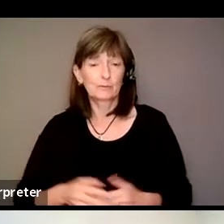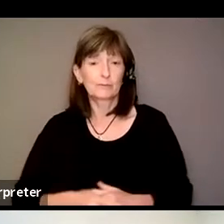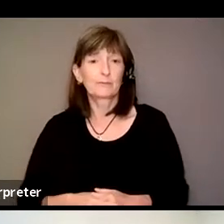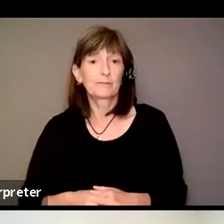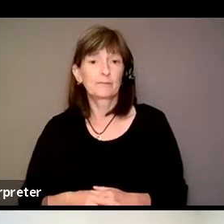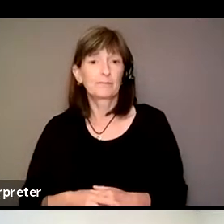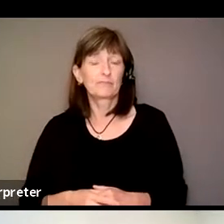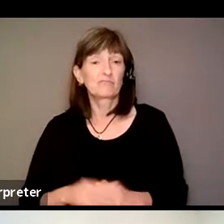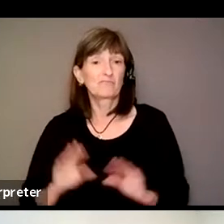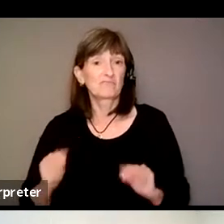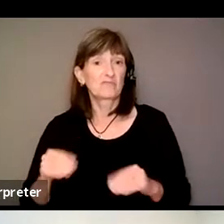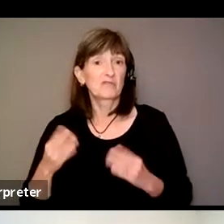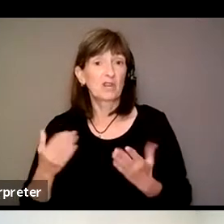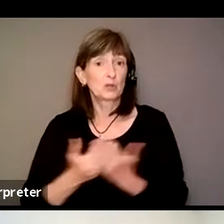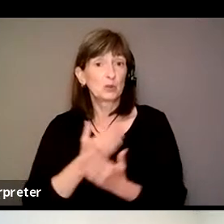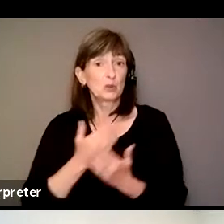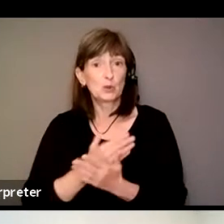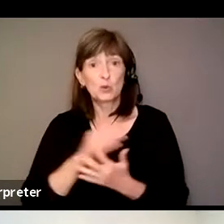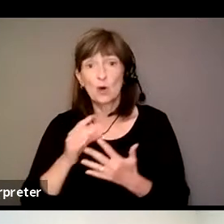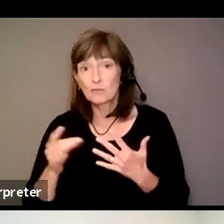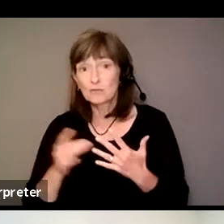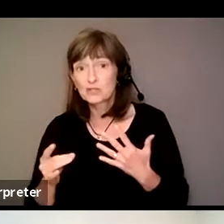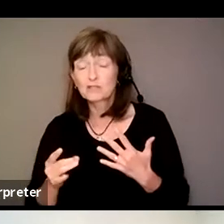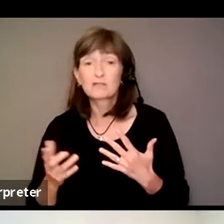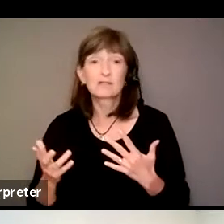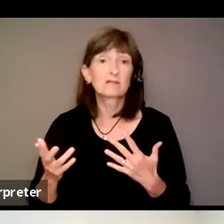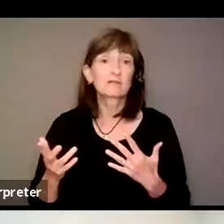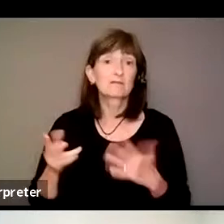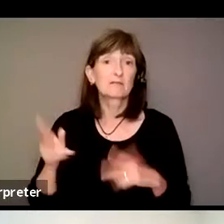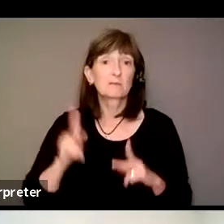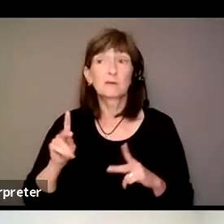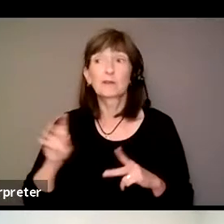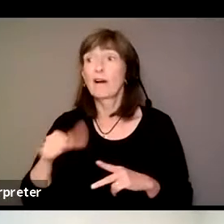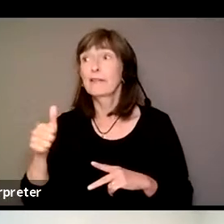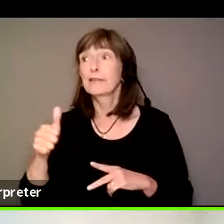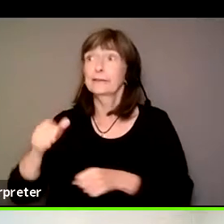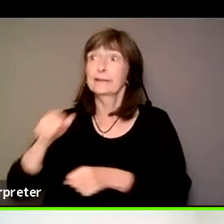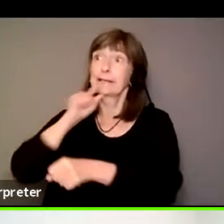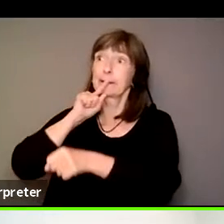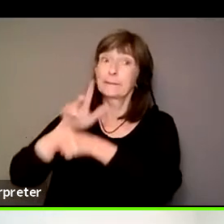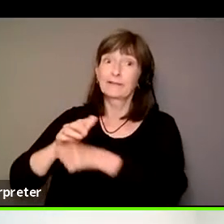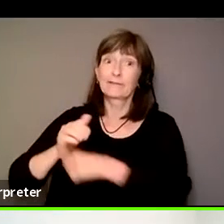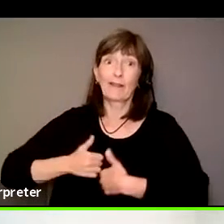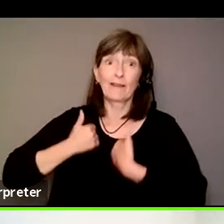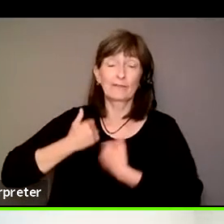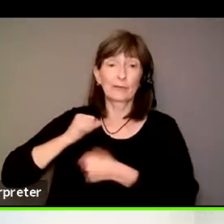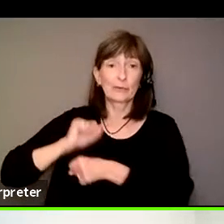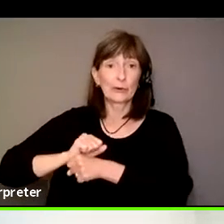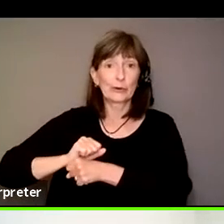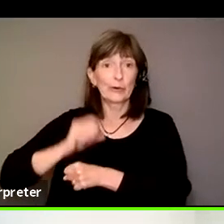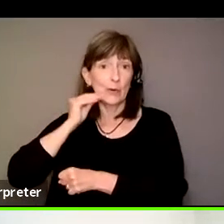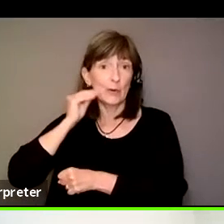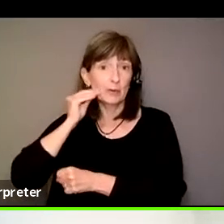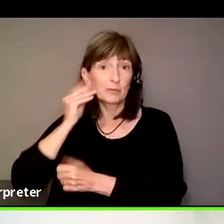offer new alternatives for people who have other life commitments that they have to uphold?